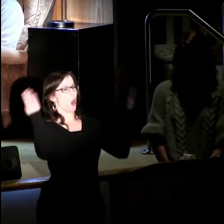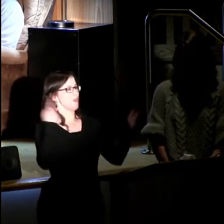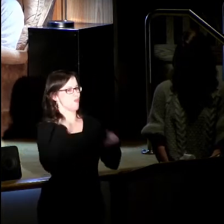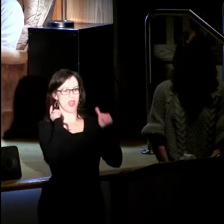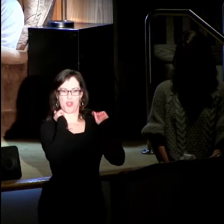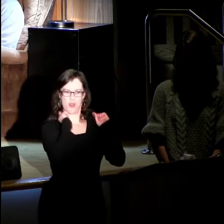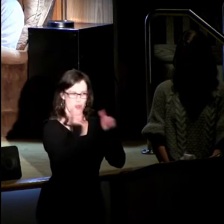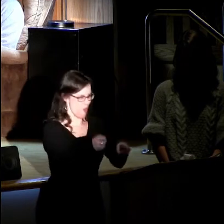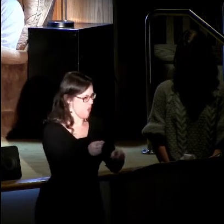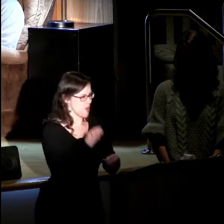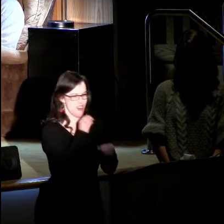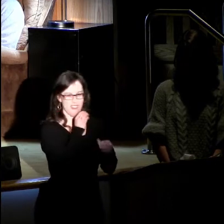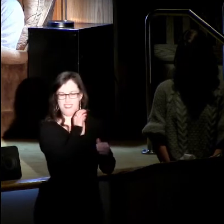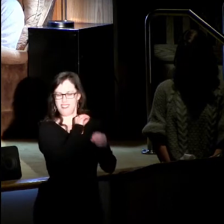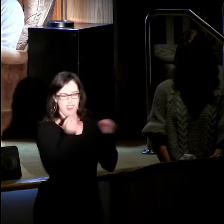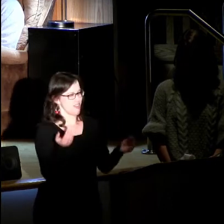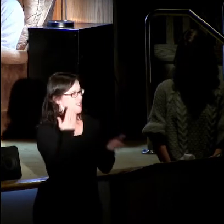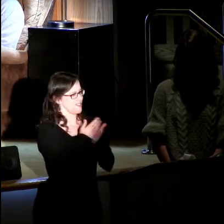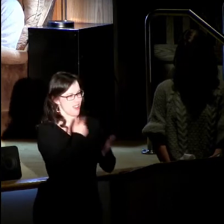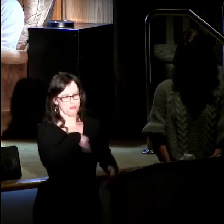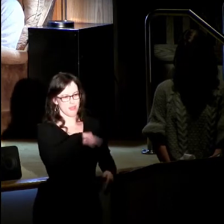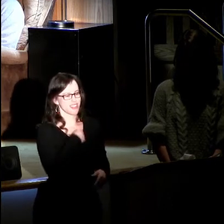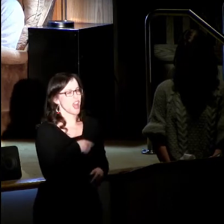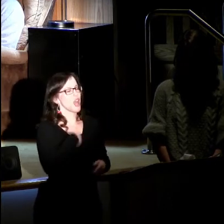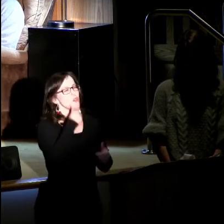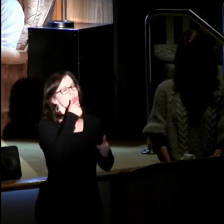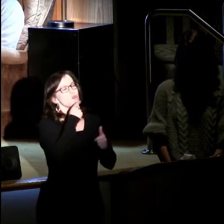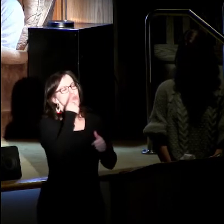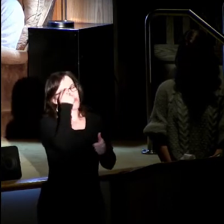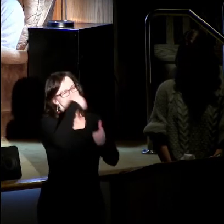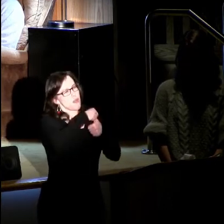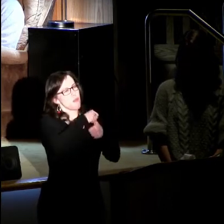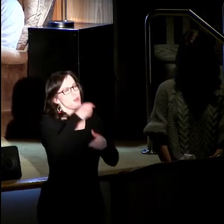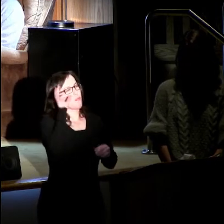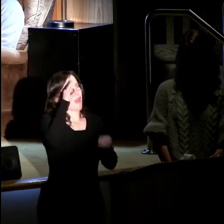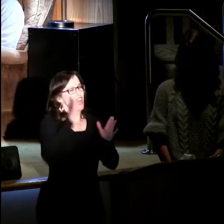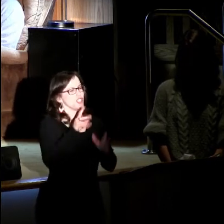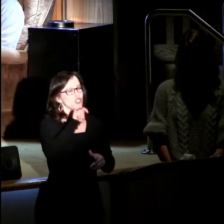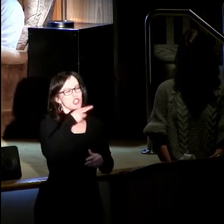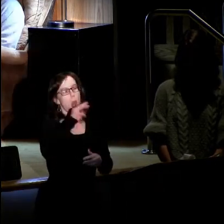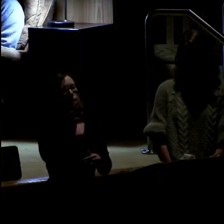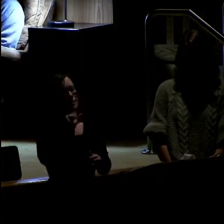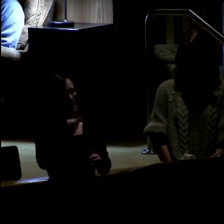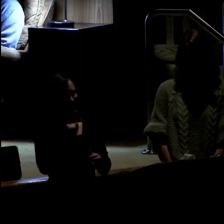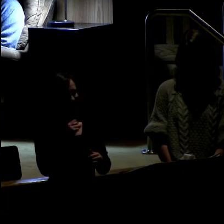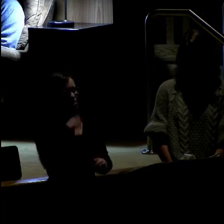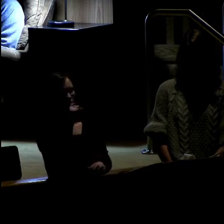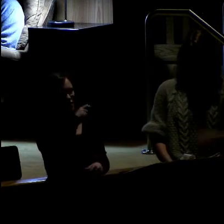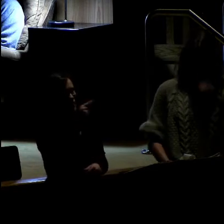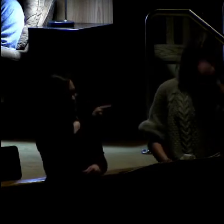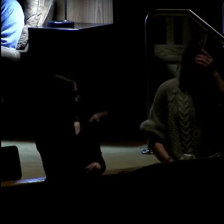away. I especially remember Pastor Thomas. He was my hero.